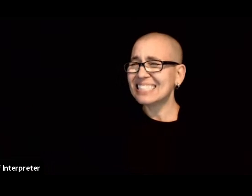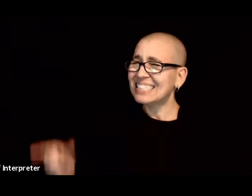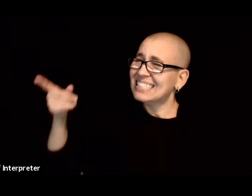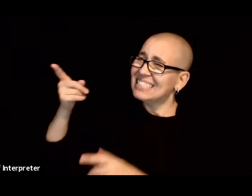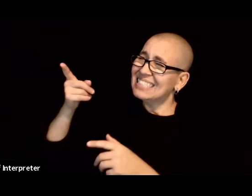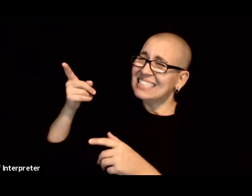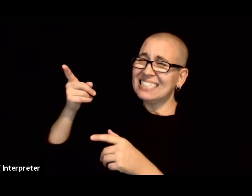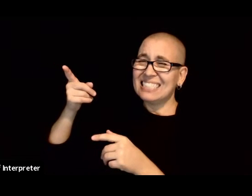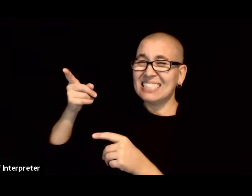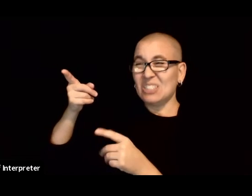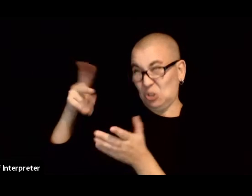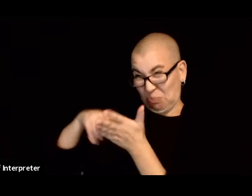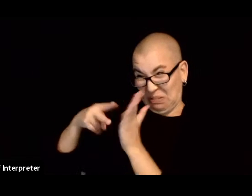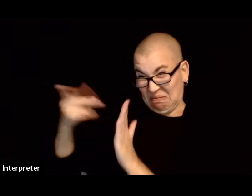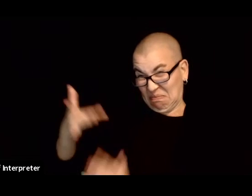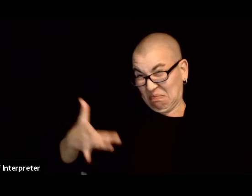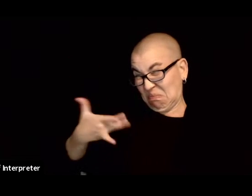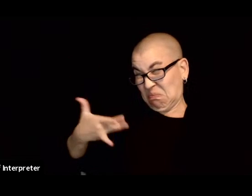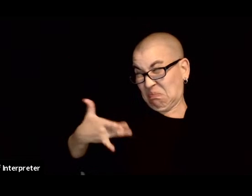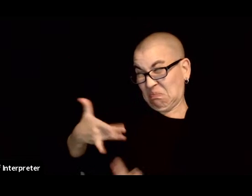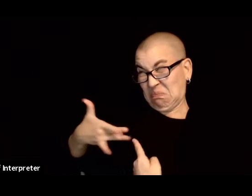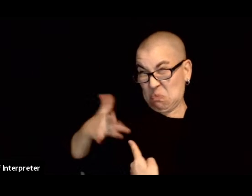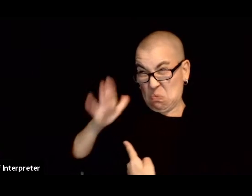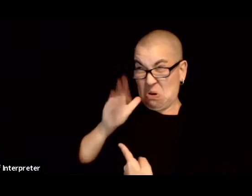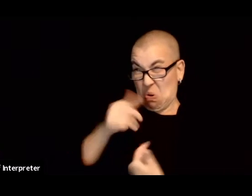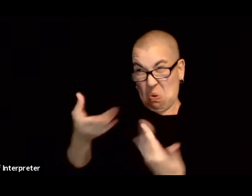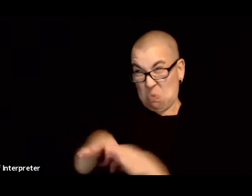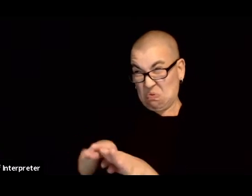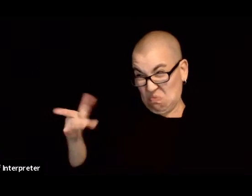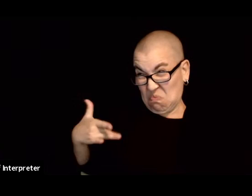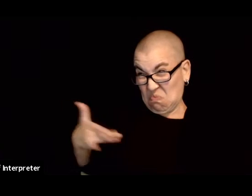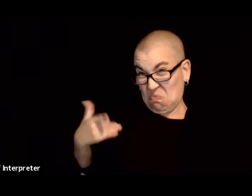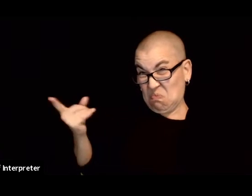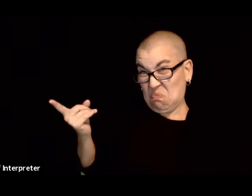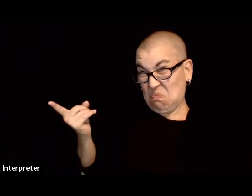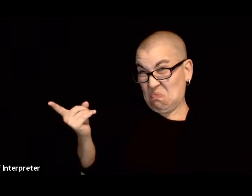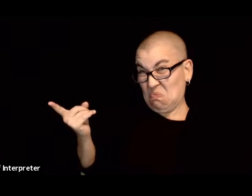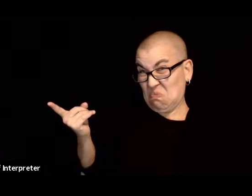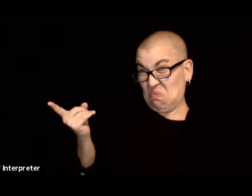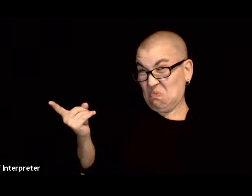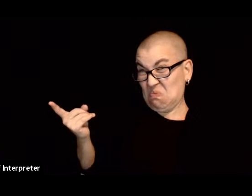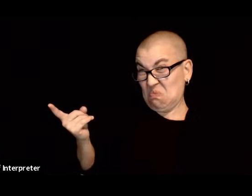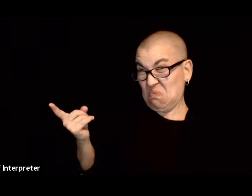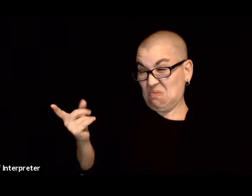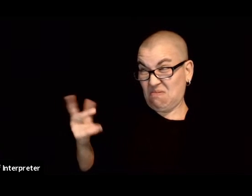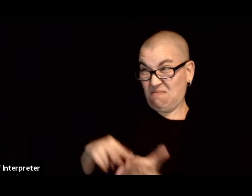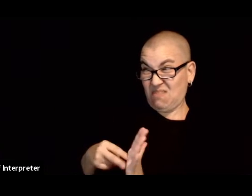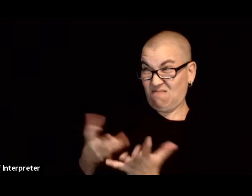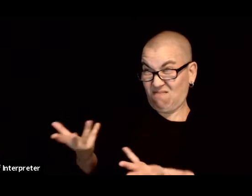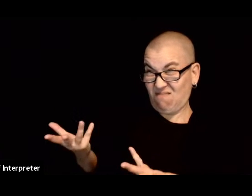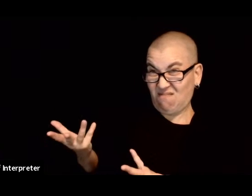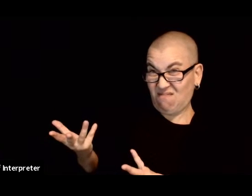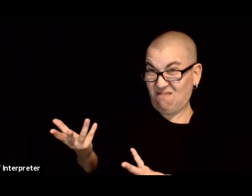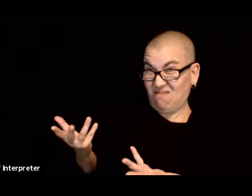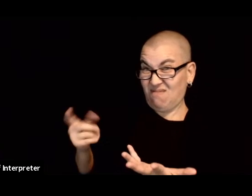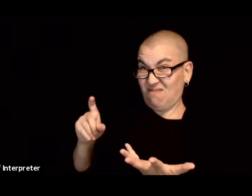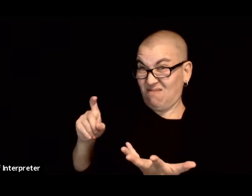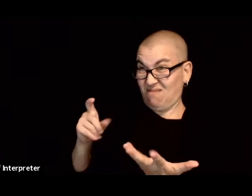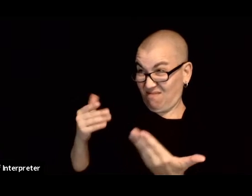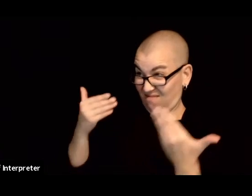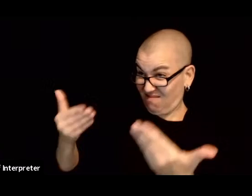Well, we sure hope not. I think, we appreciate the fact that, what's happened in the last couple of weeks